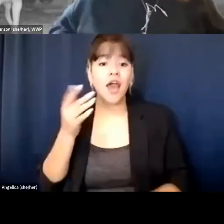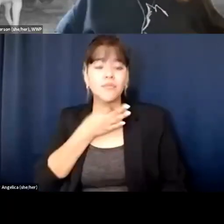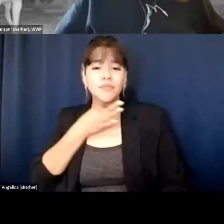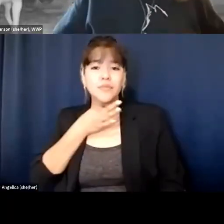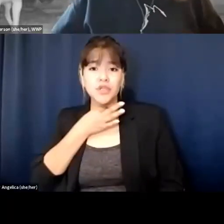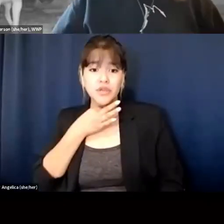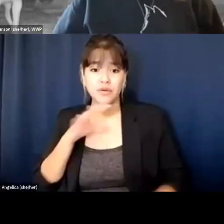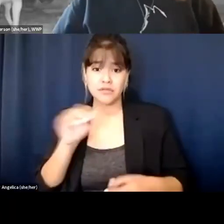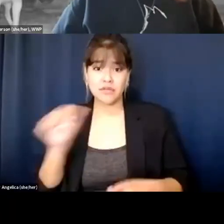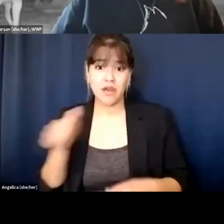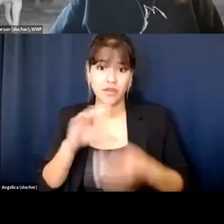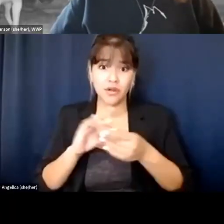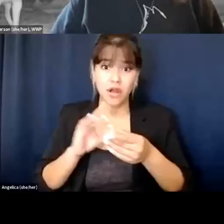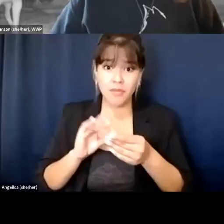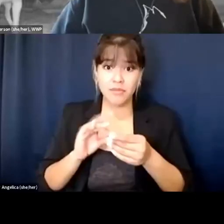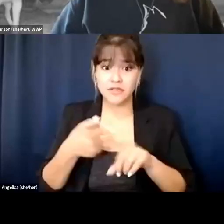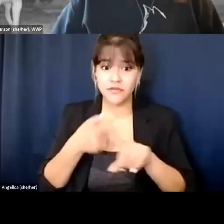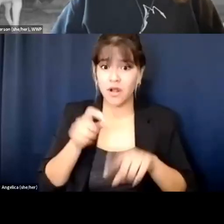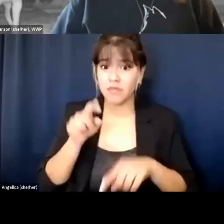No?